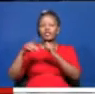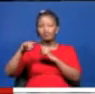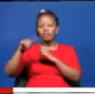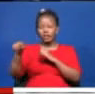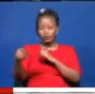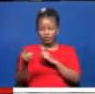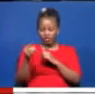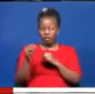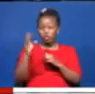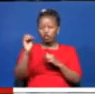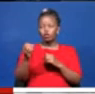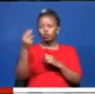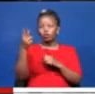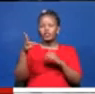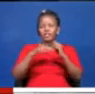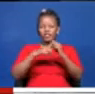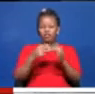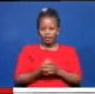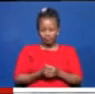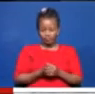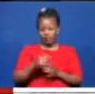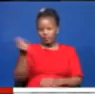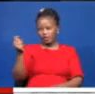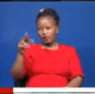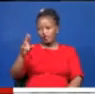77,027. Rongai has